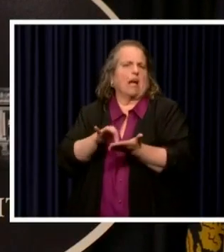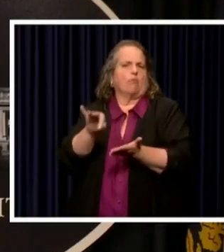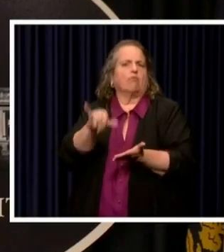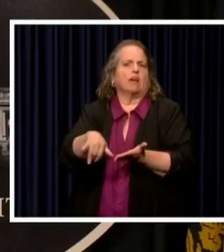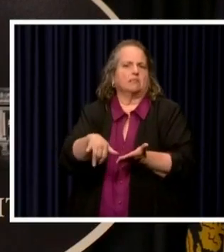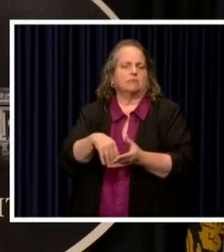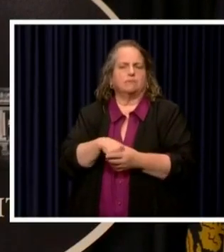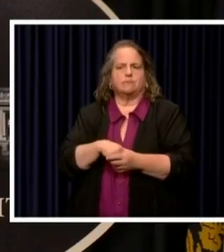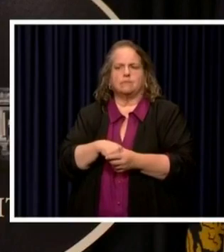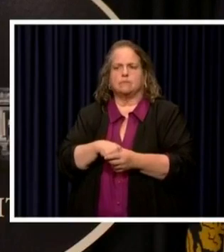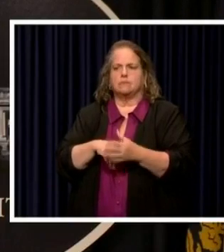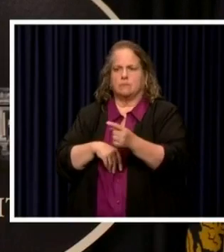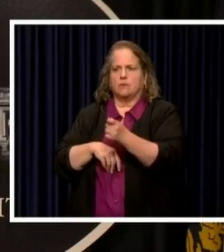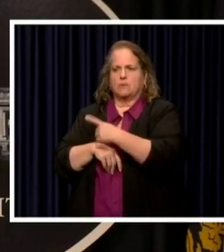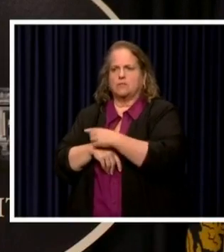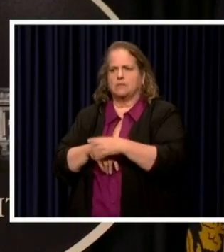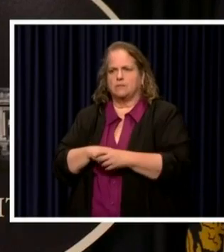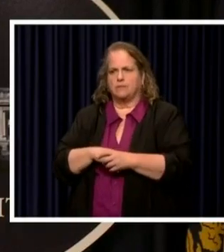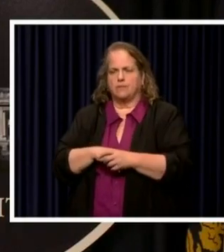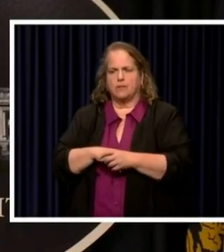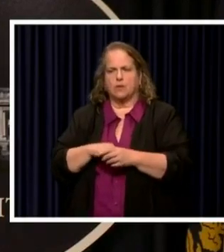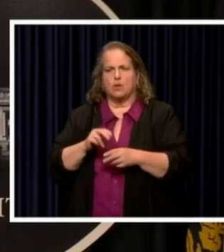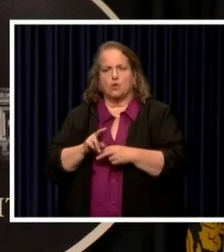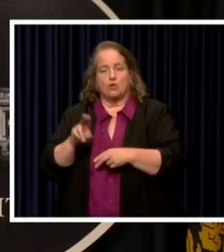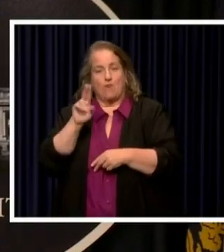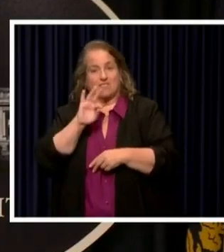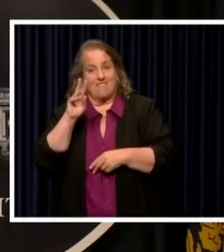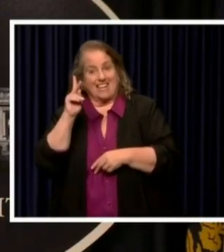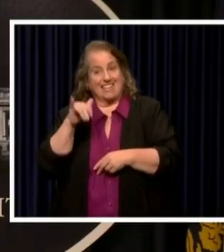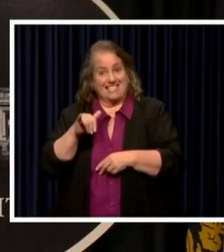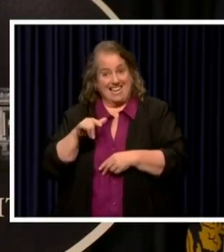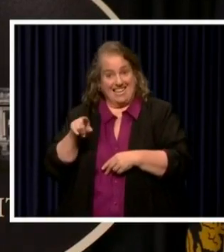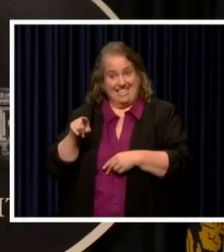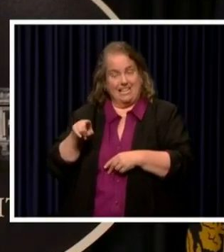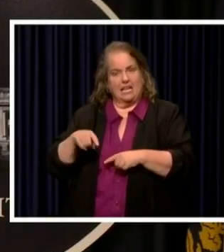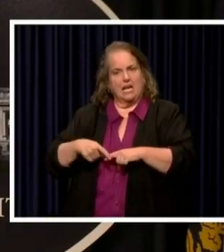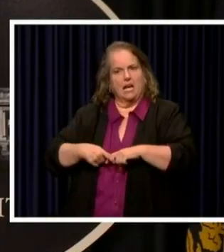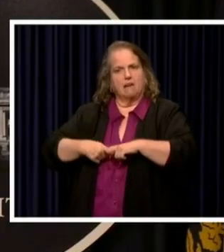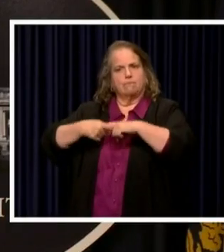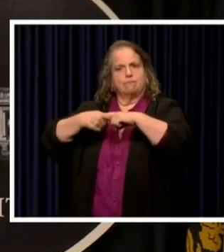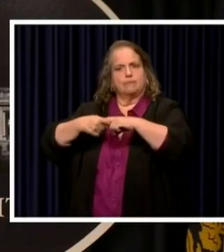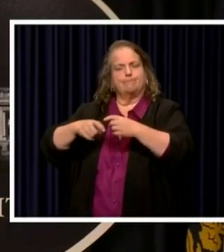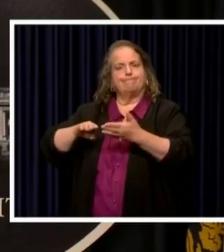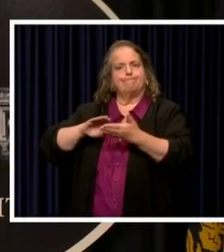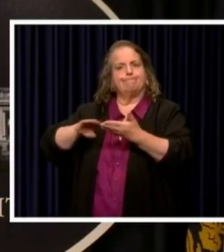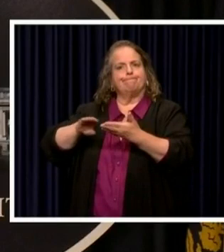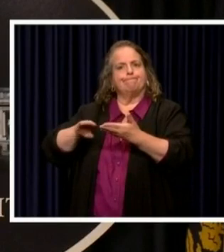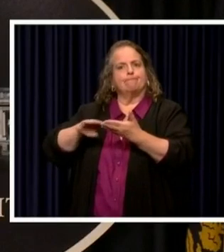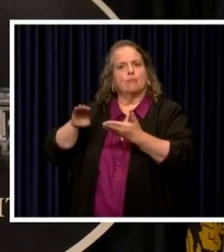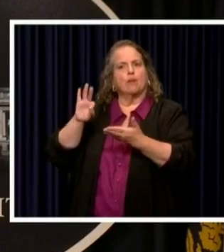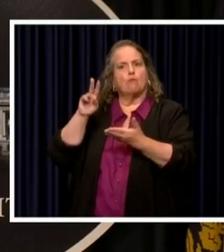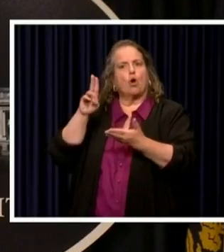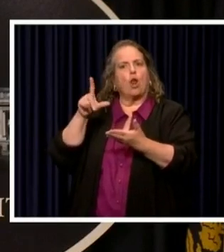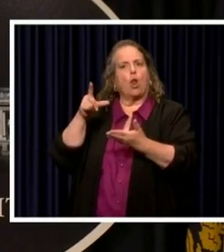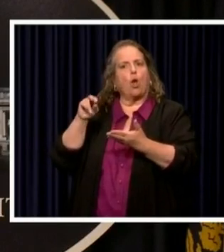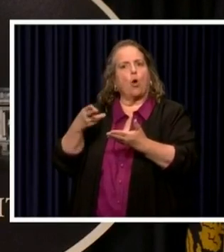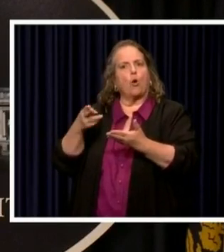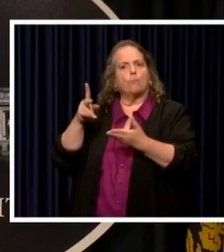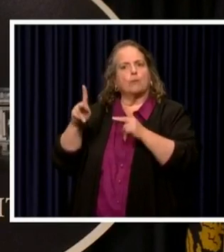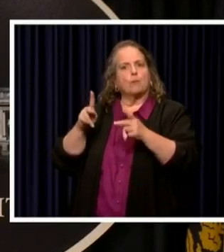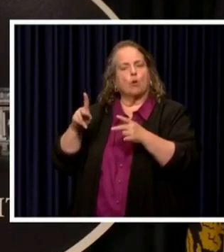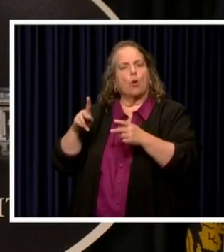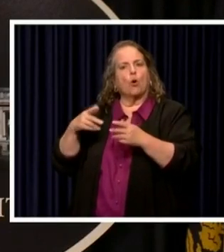The University of Kentucky, I think, announced some furloughs today, and that's, well, I'm sure we're going to see more of that across the public